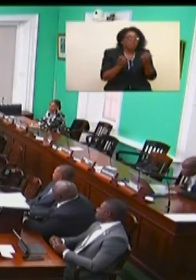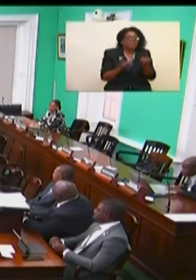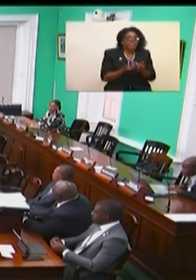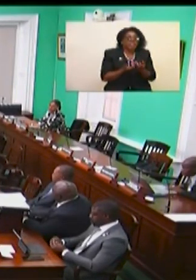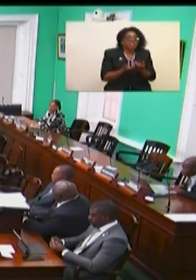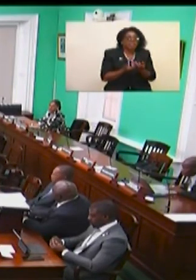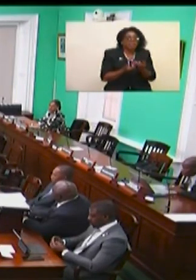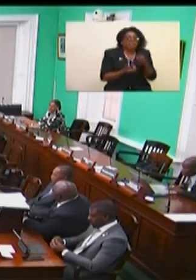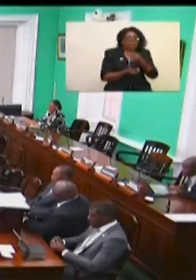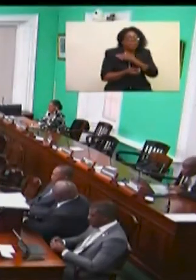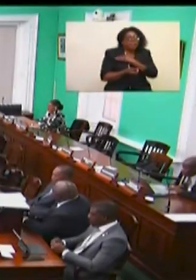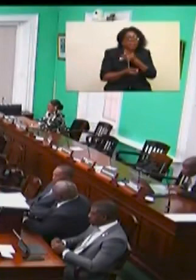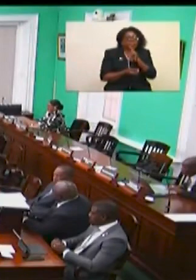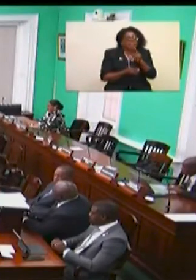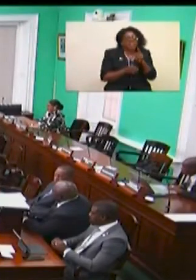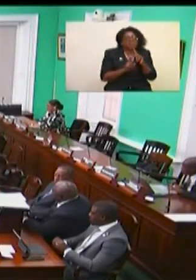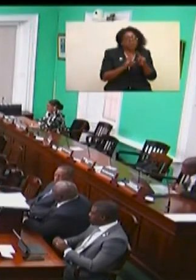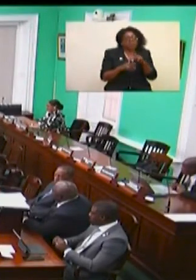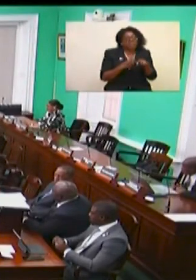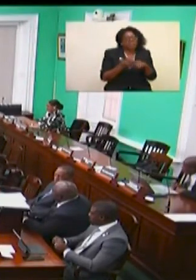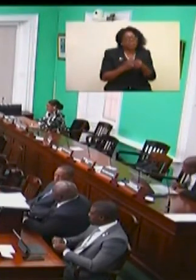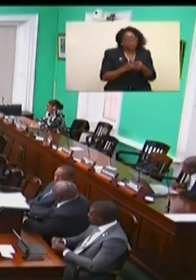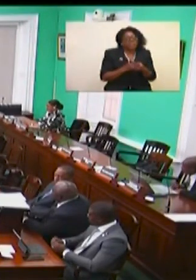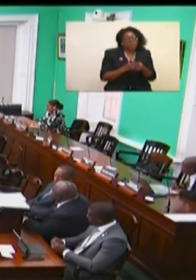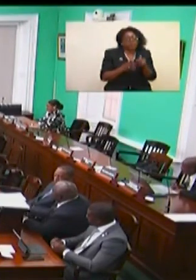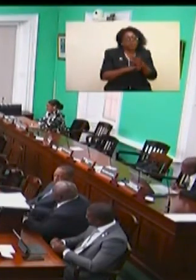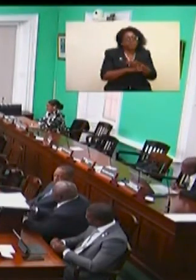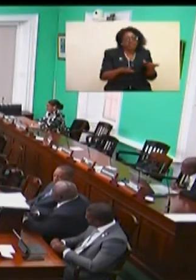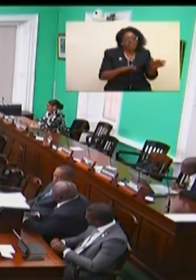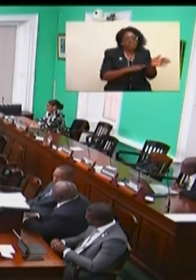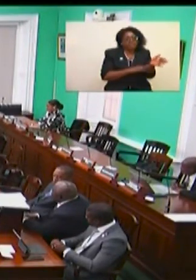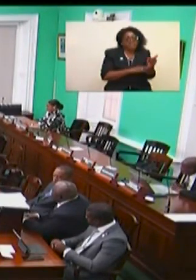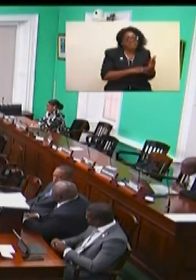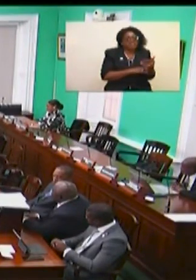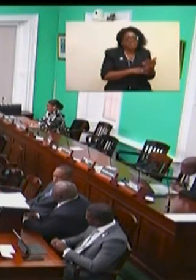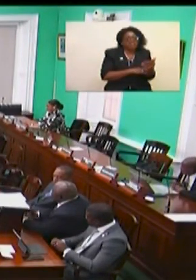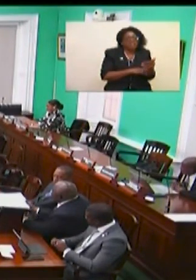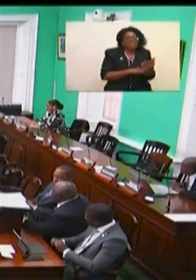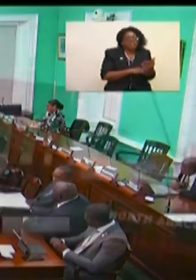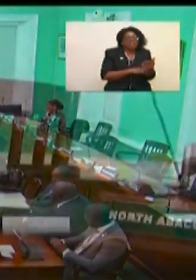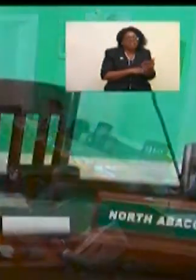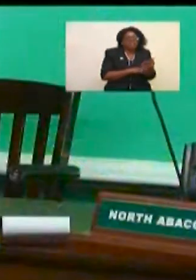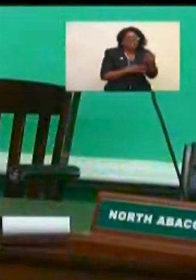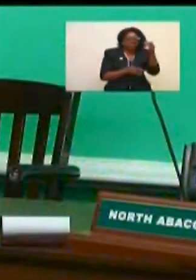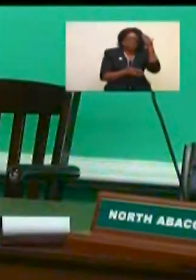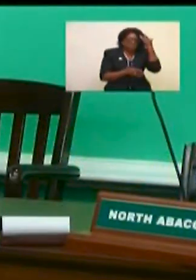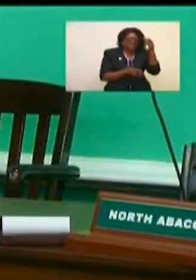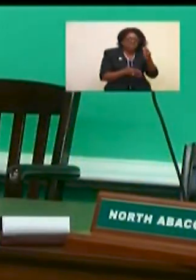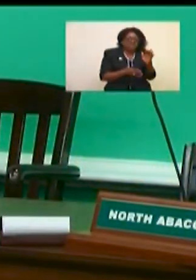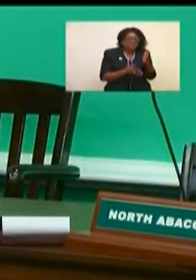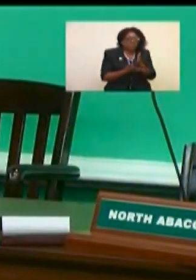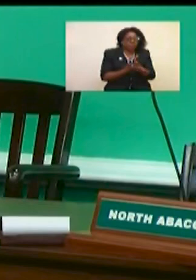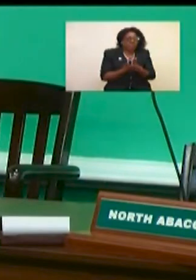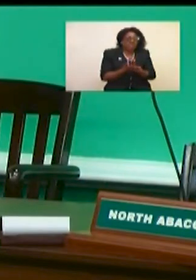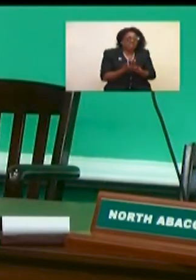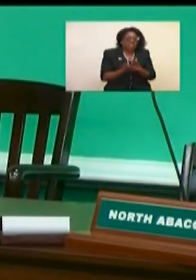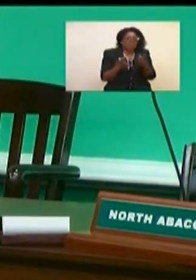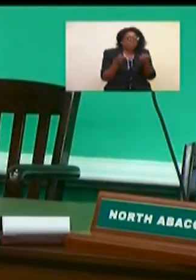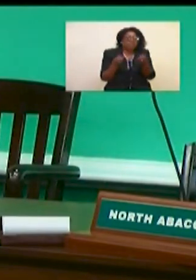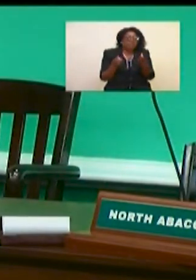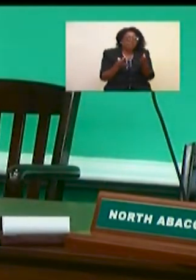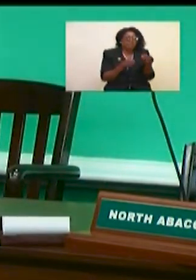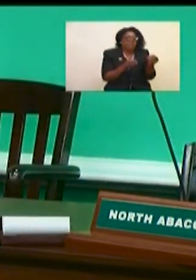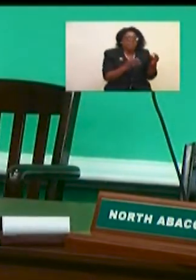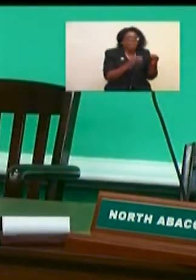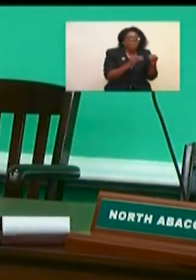referring to when he mentions flat fishing. I'm aware that I participated in multiple meetings with